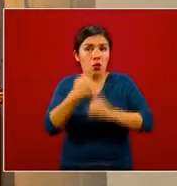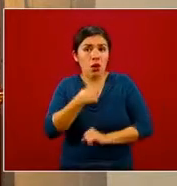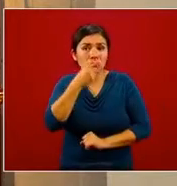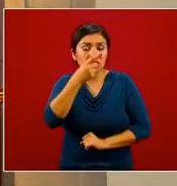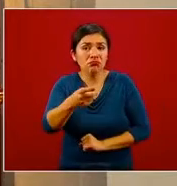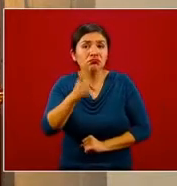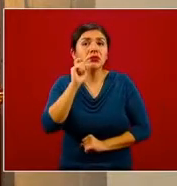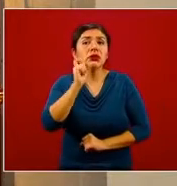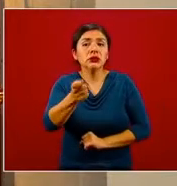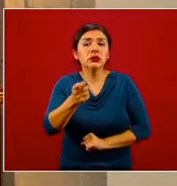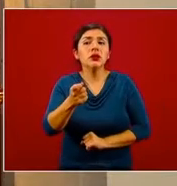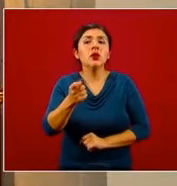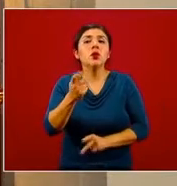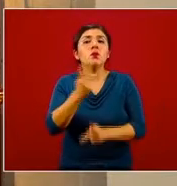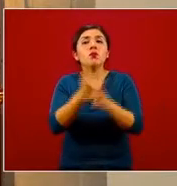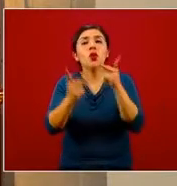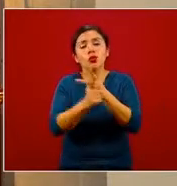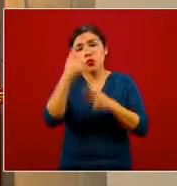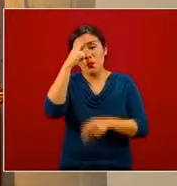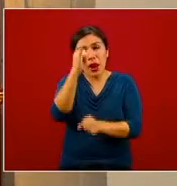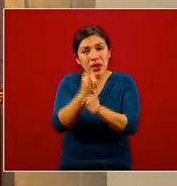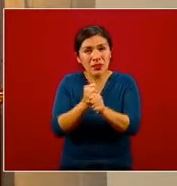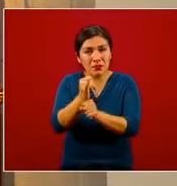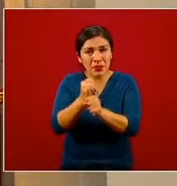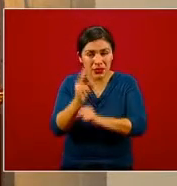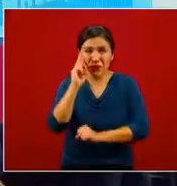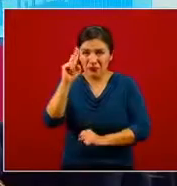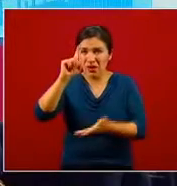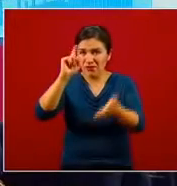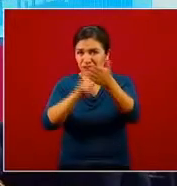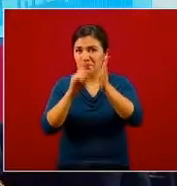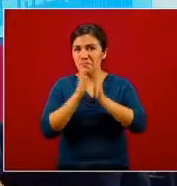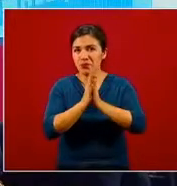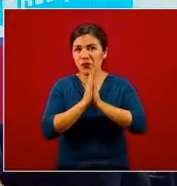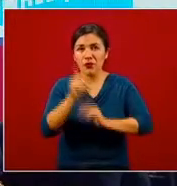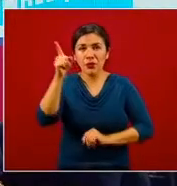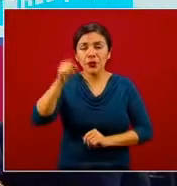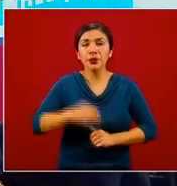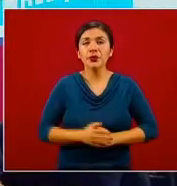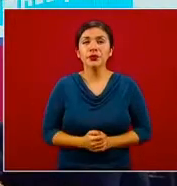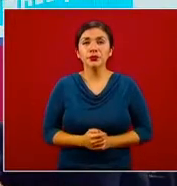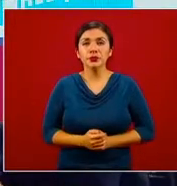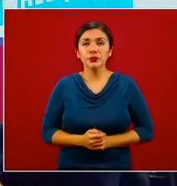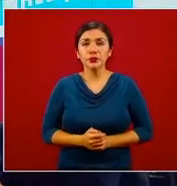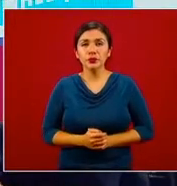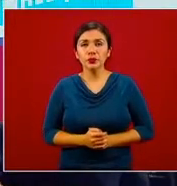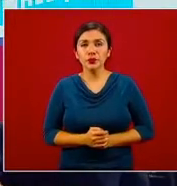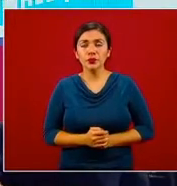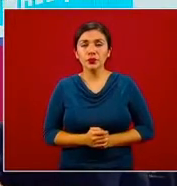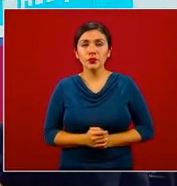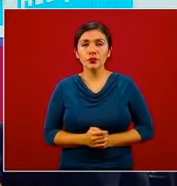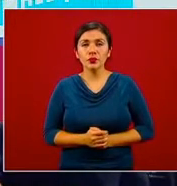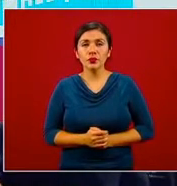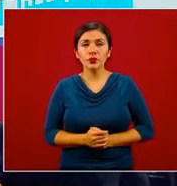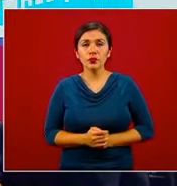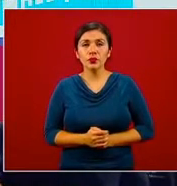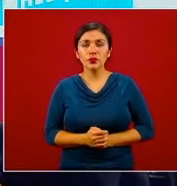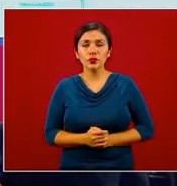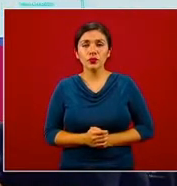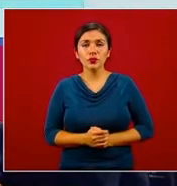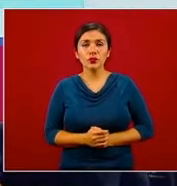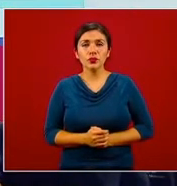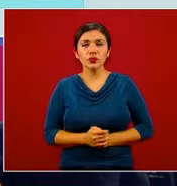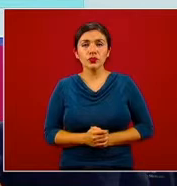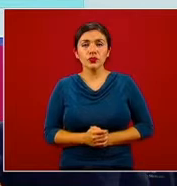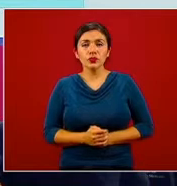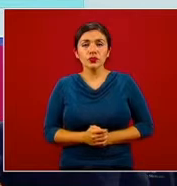we have the same types of navigation views, but on metropolitan level. But something that's important to point out is the